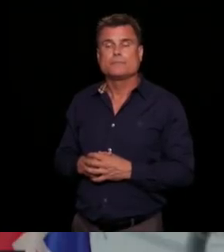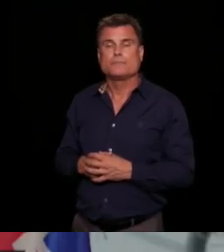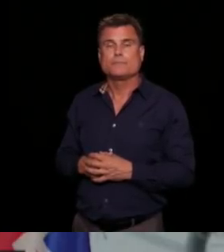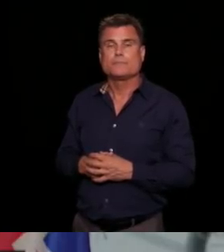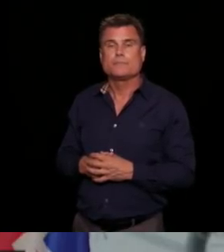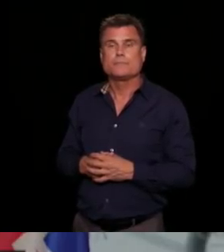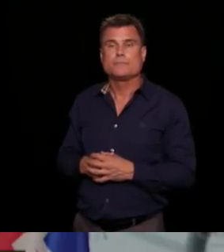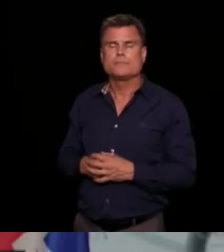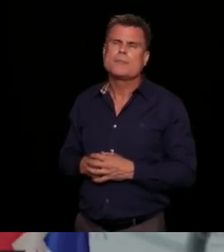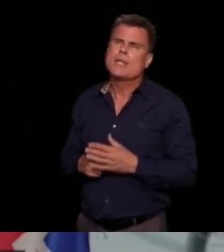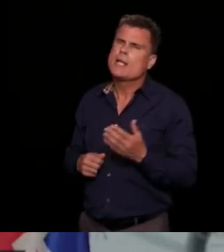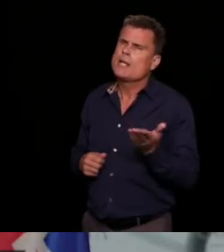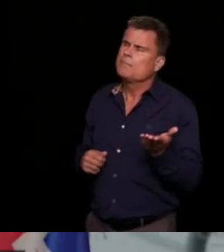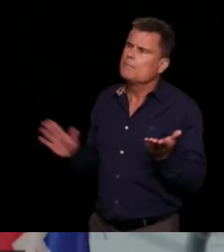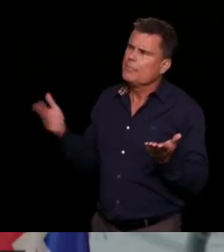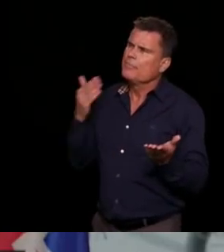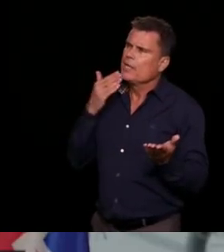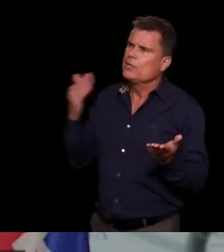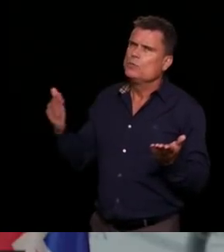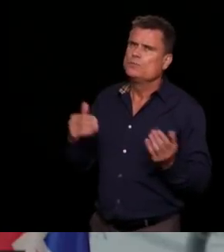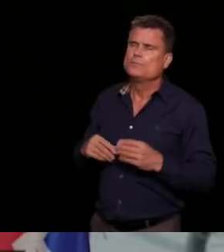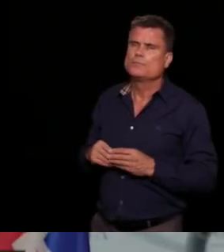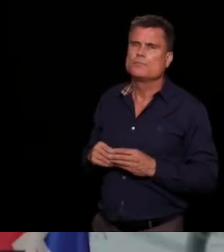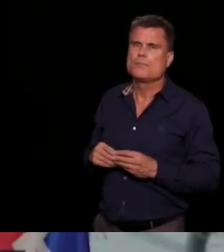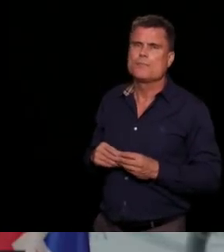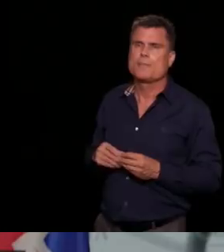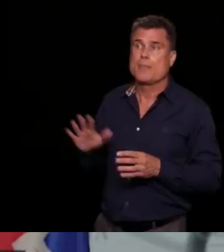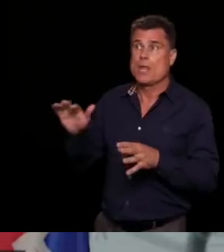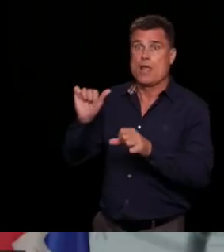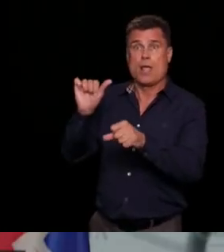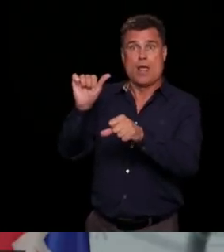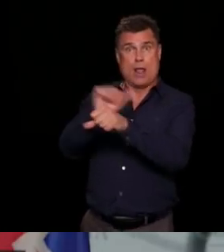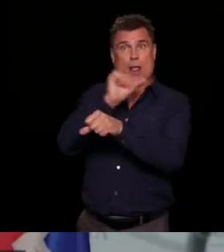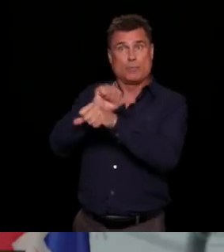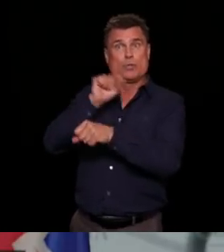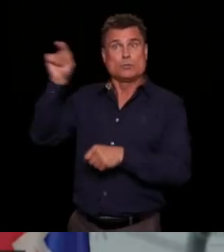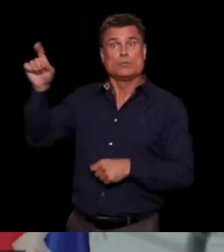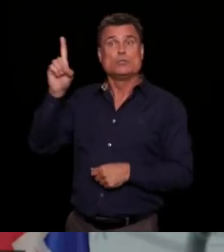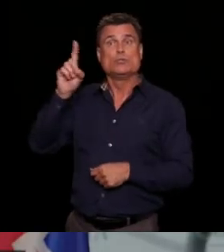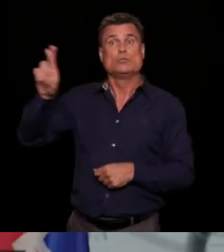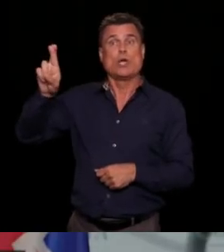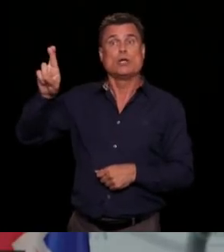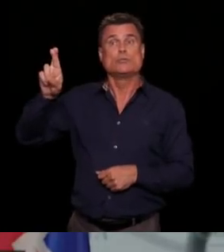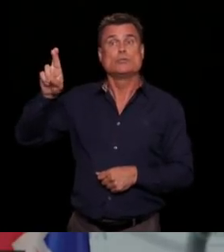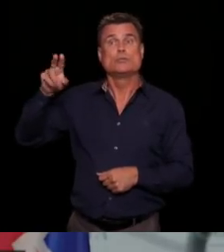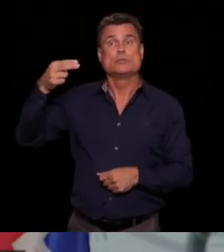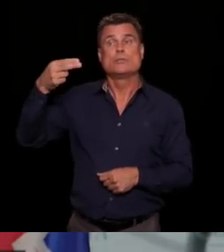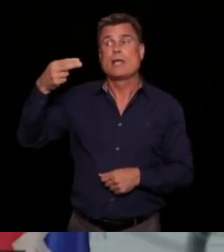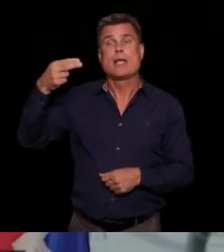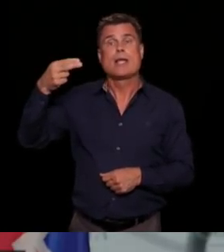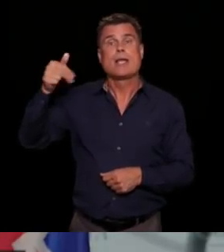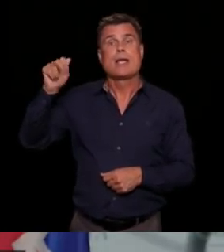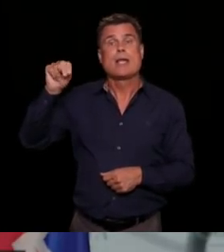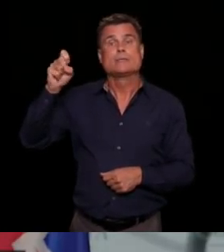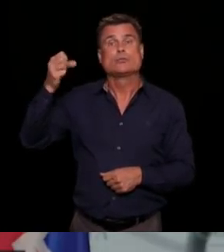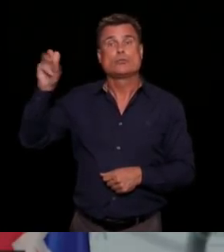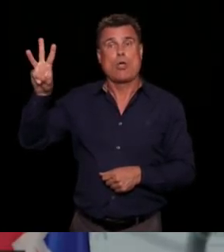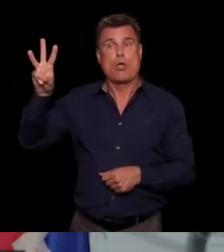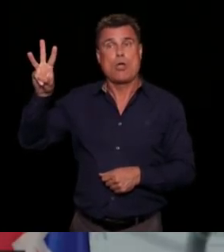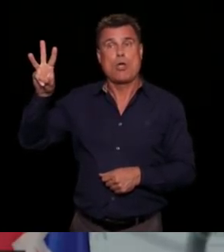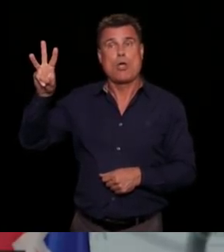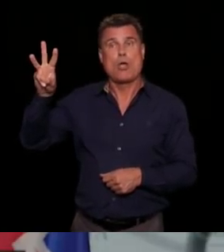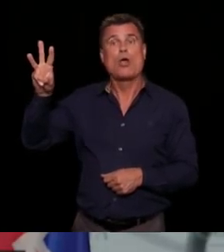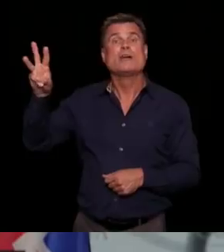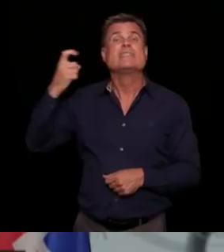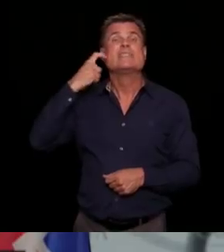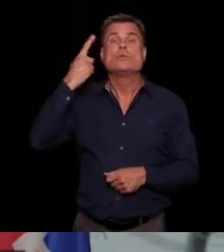Hi, thanks for this. I'm just wondering, in Alberta, Dr. Dina Hinshaw has tweeted out that everyone who's going back